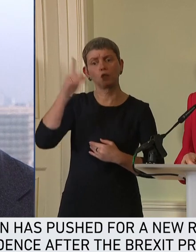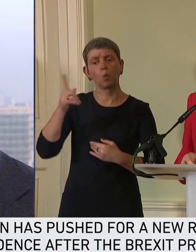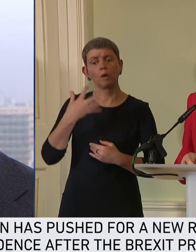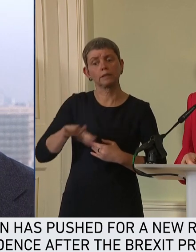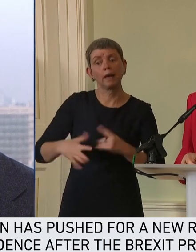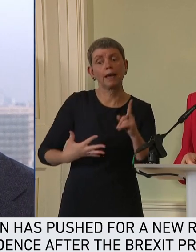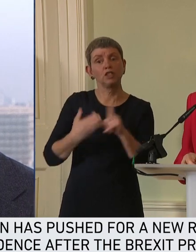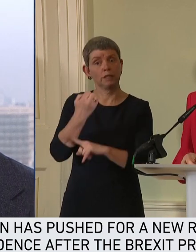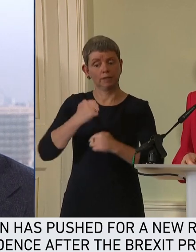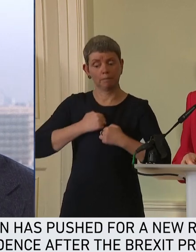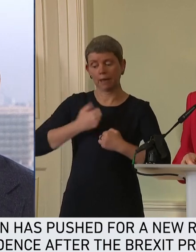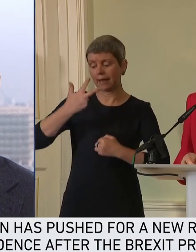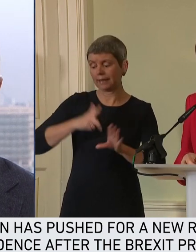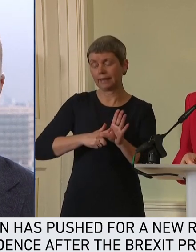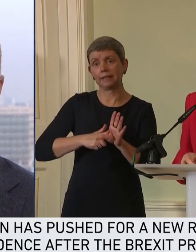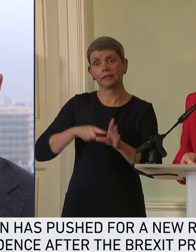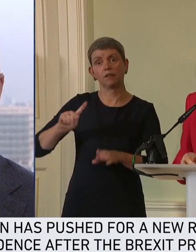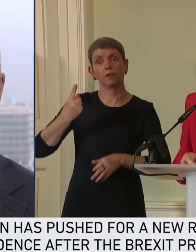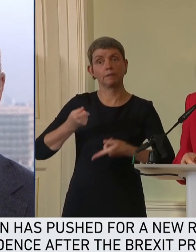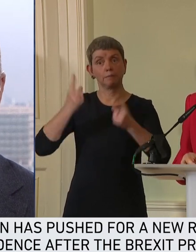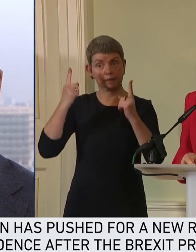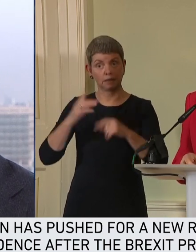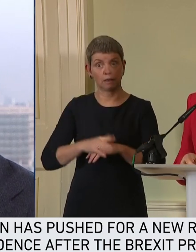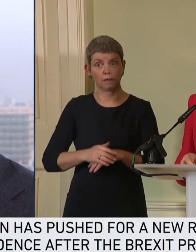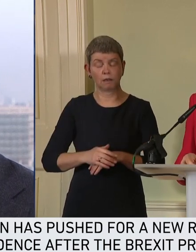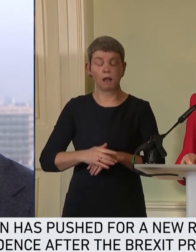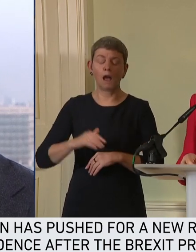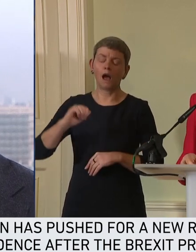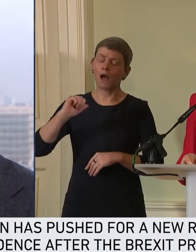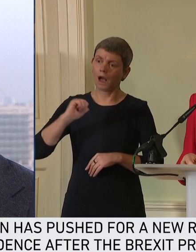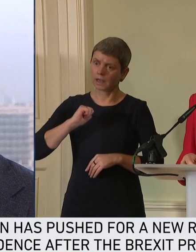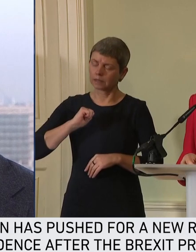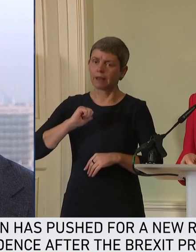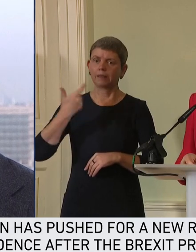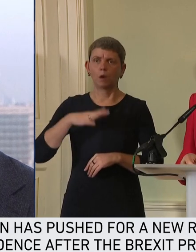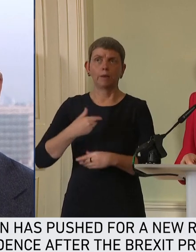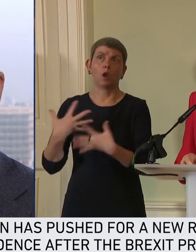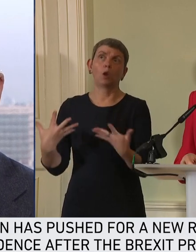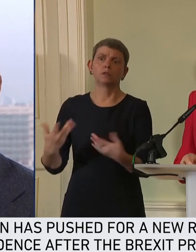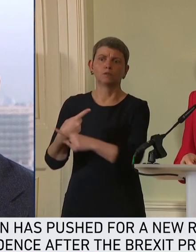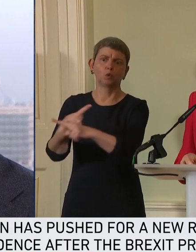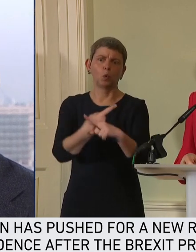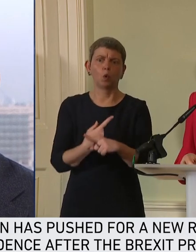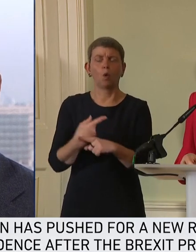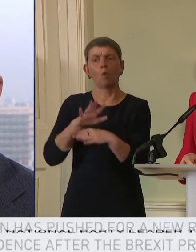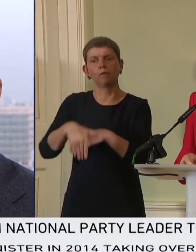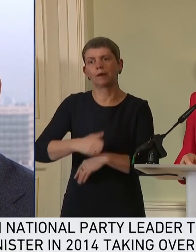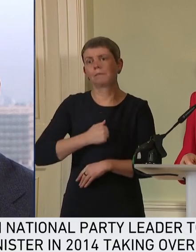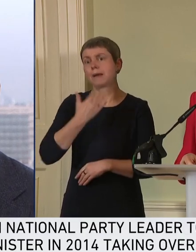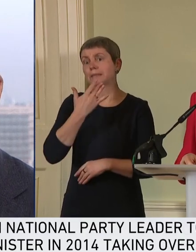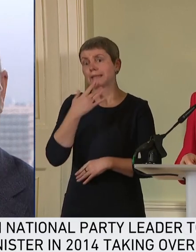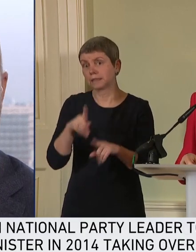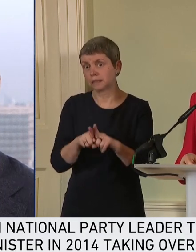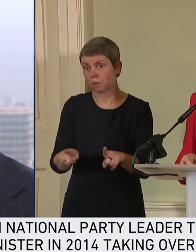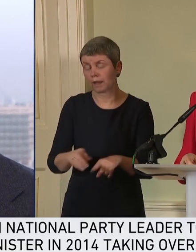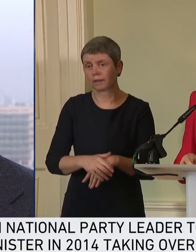those questions was yes. She talked about the personal toll that the pressures of the job had been taking on